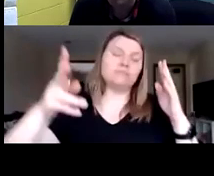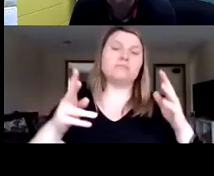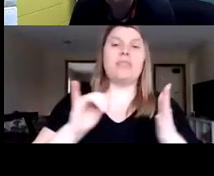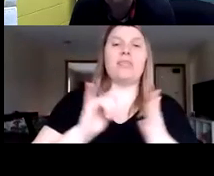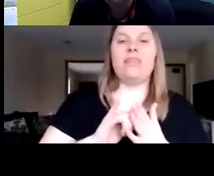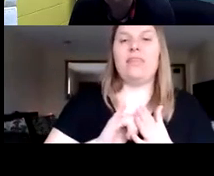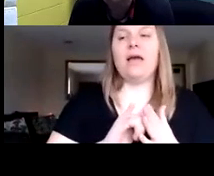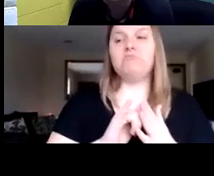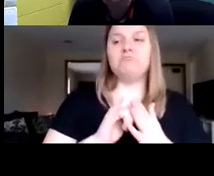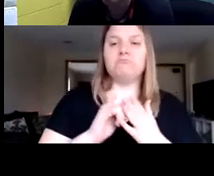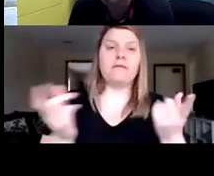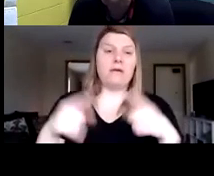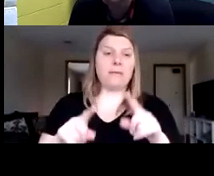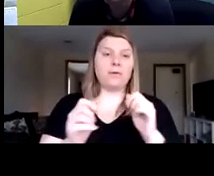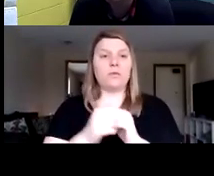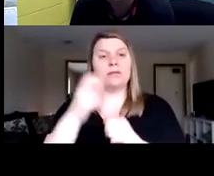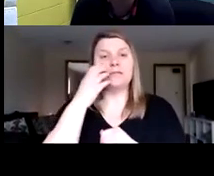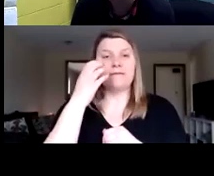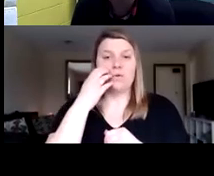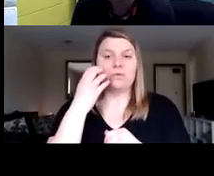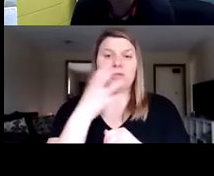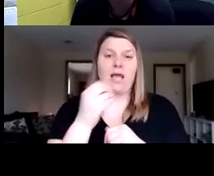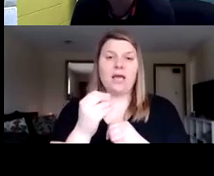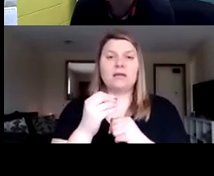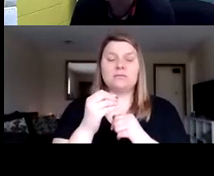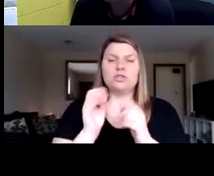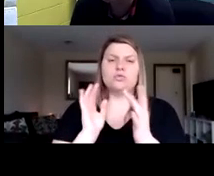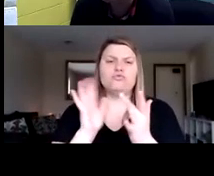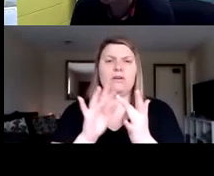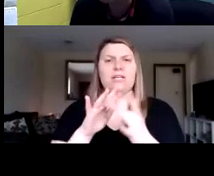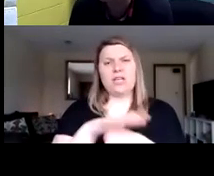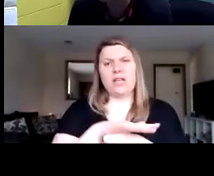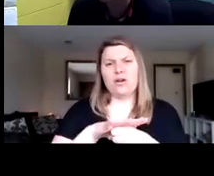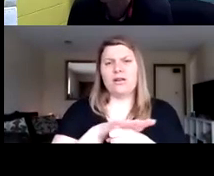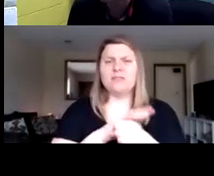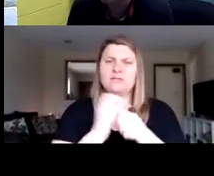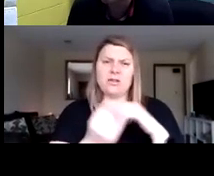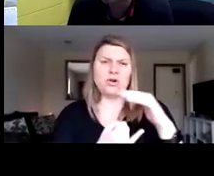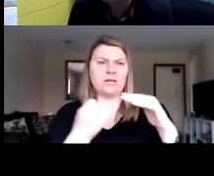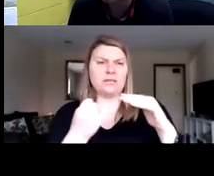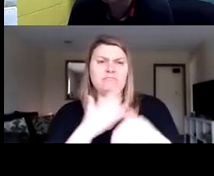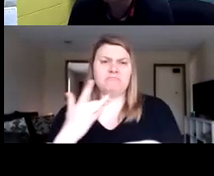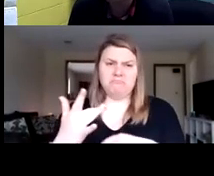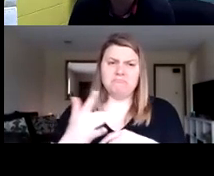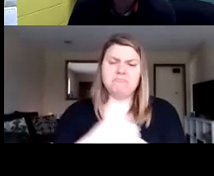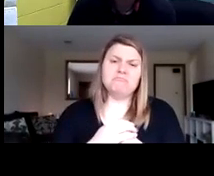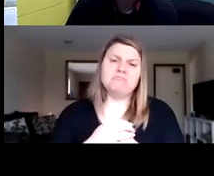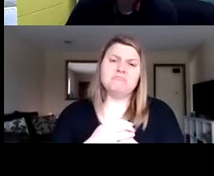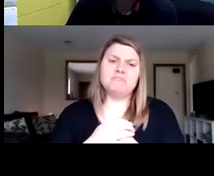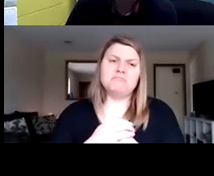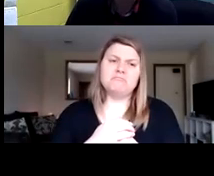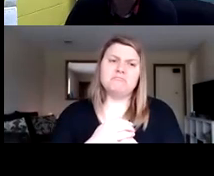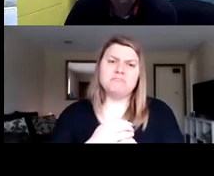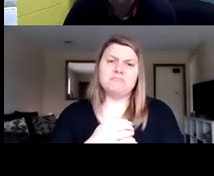along with cell phones to reach areas that are really pretty isolated and without